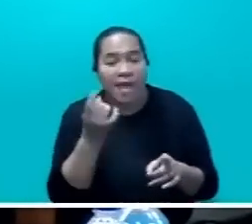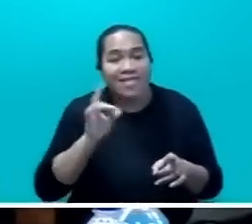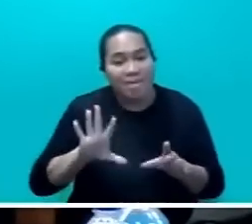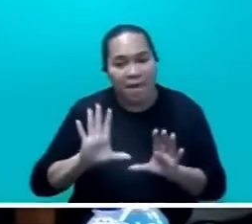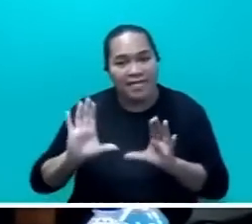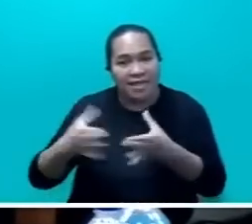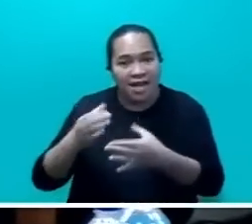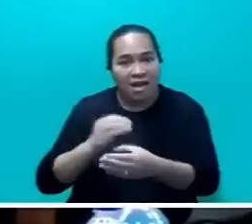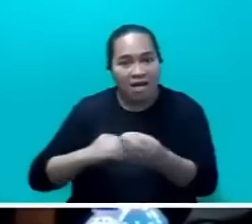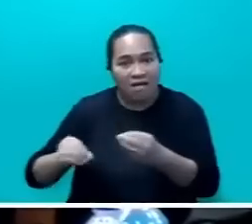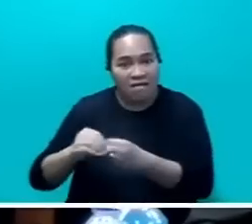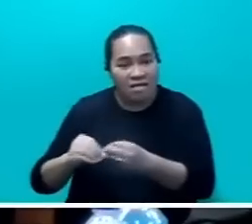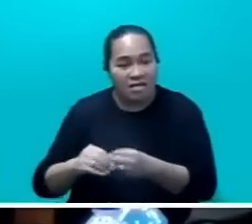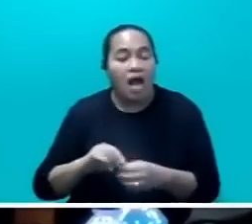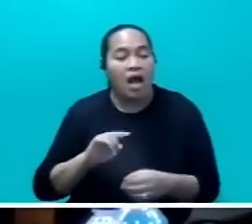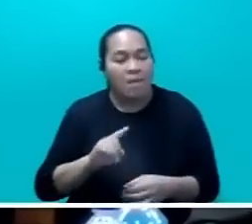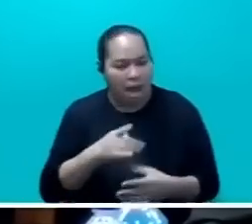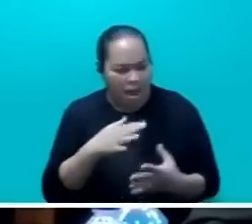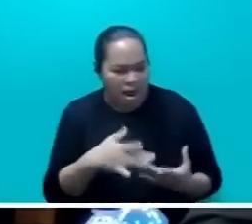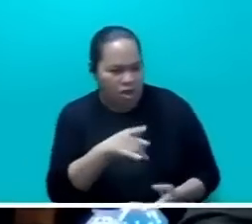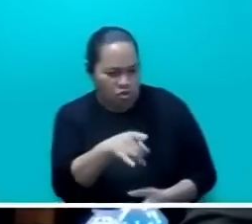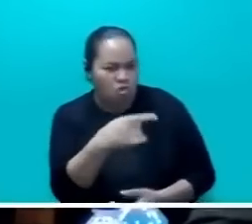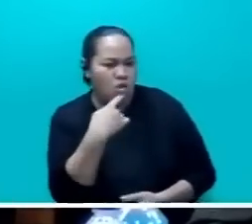he has the audacity,